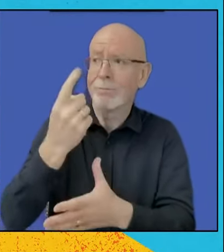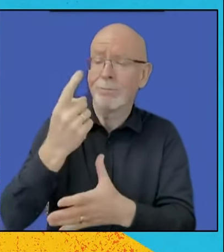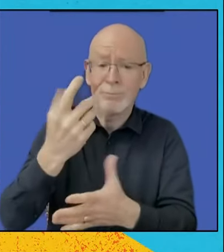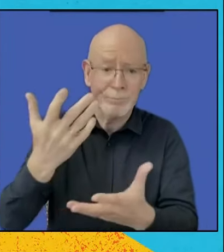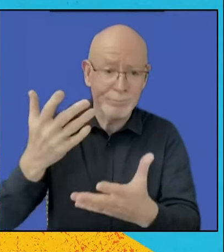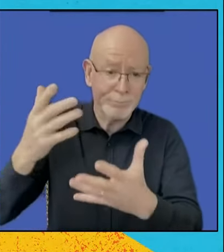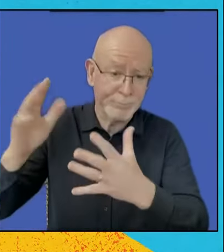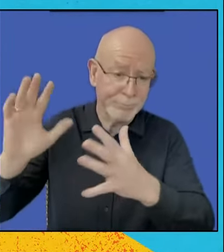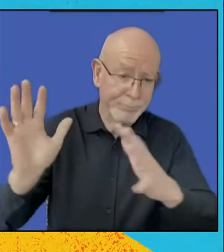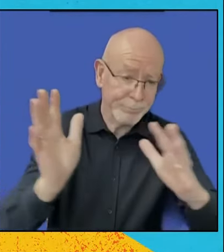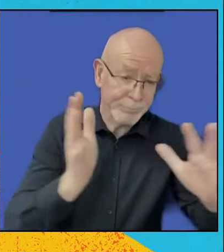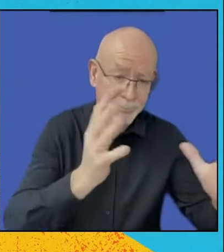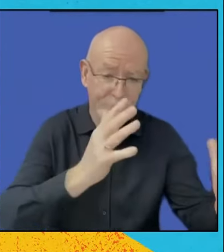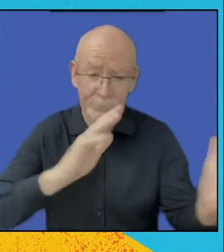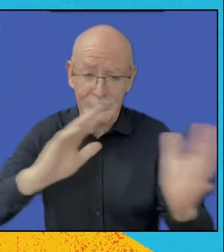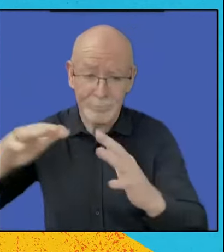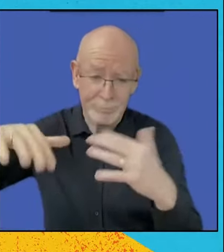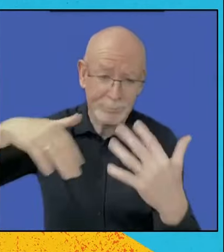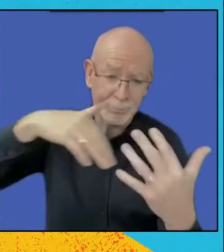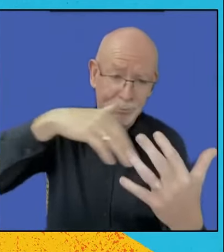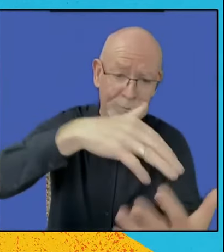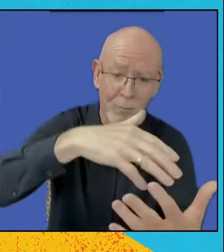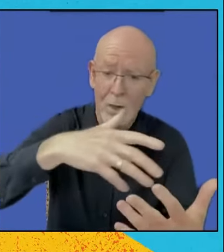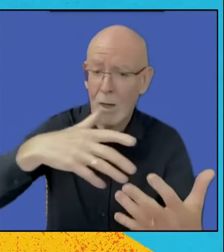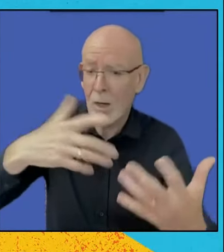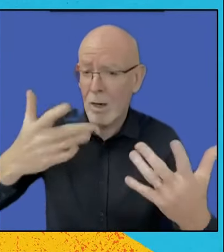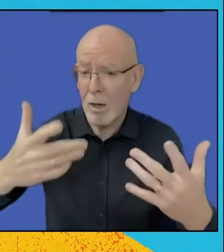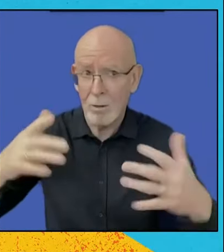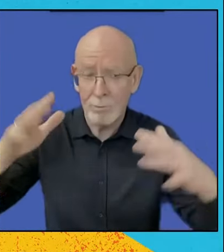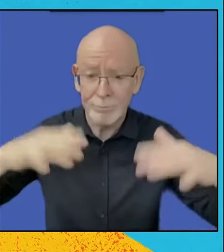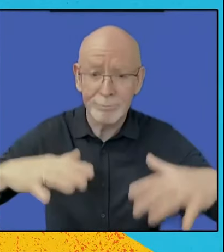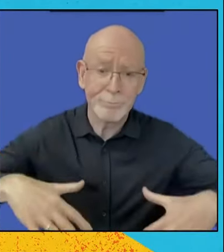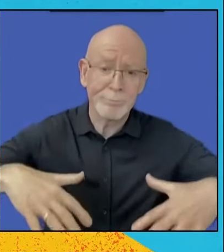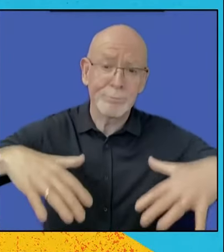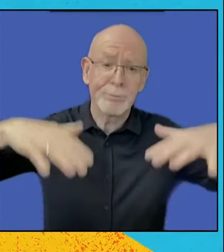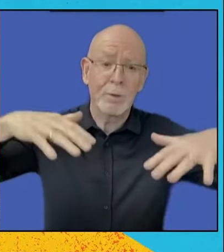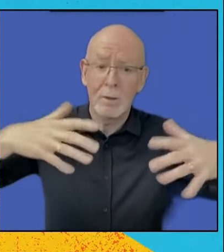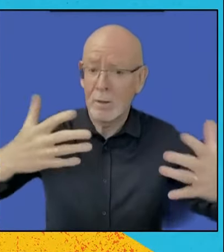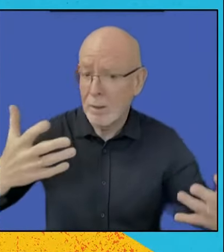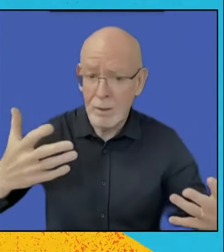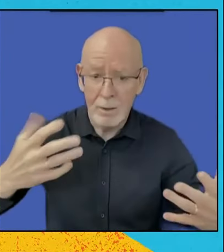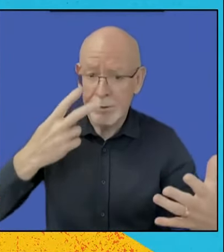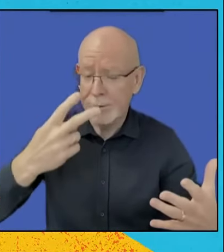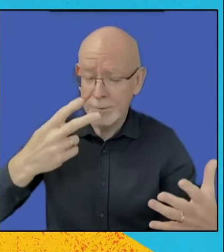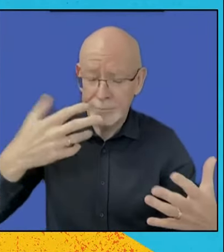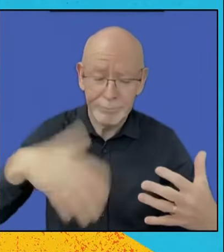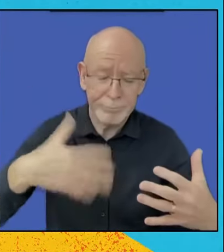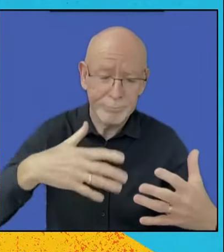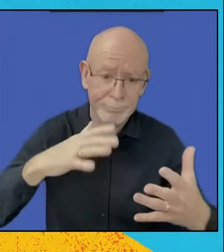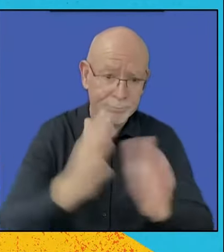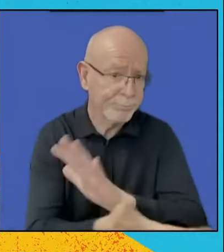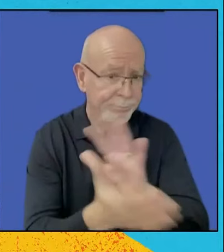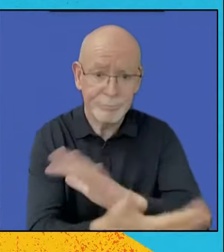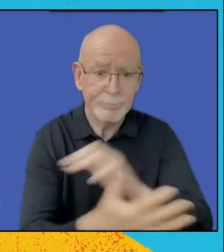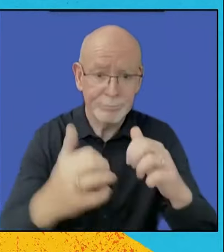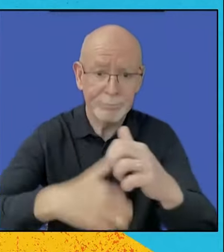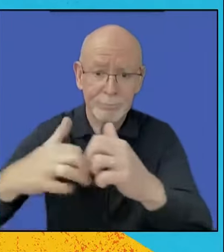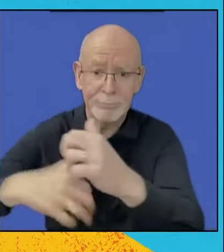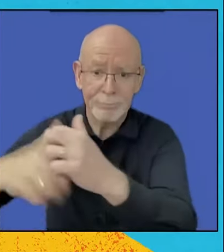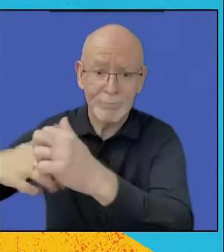fully recover, either from the psychological trauma or economic losses. As this was an out-of-season